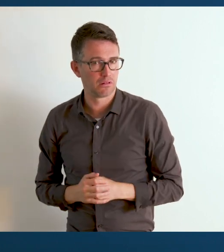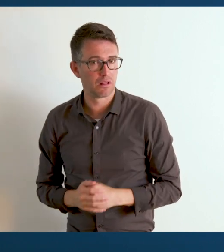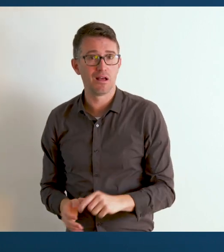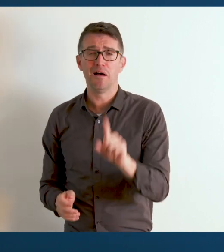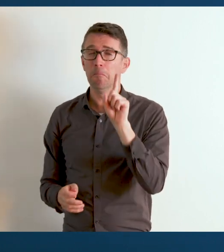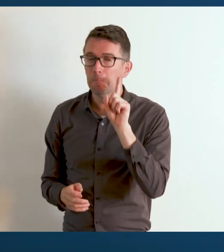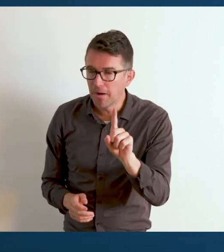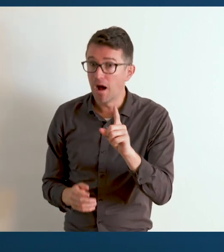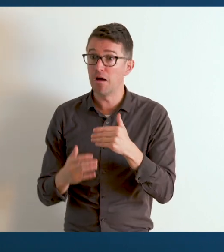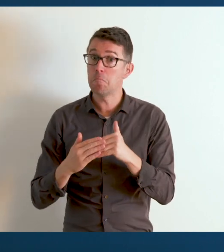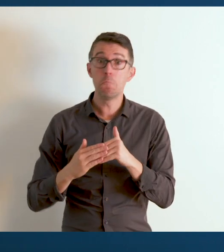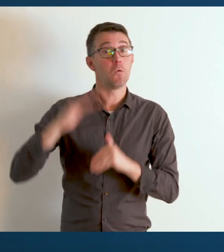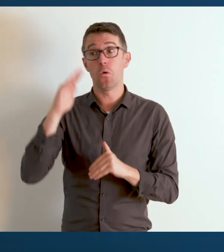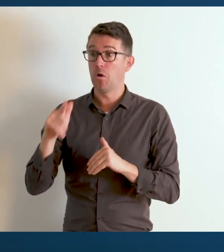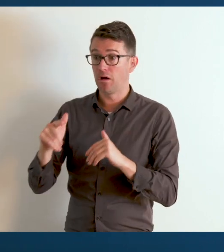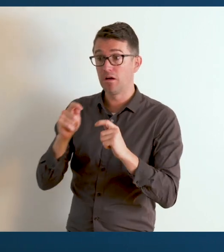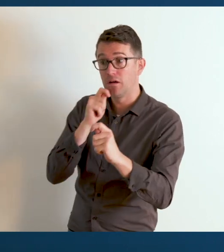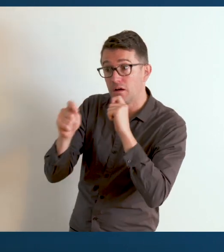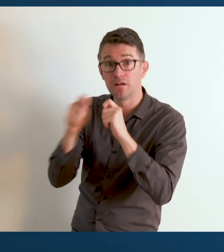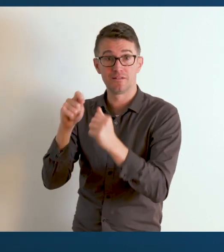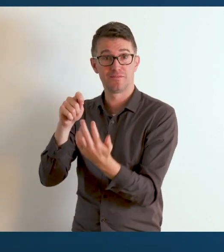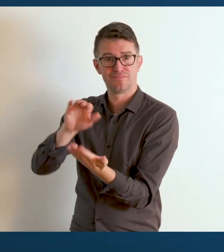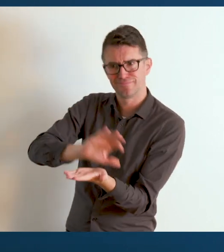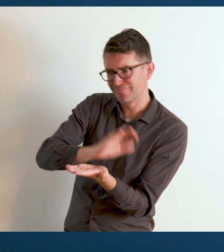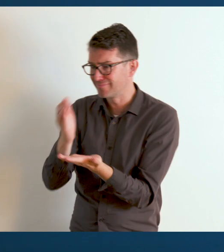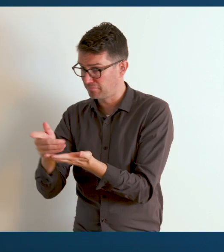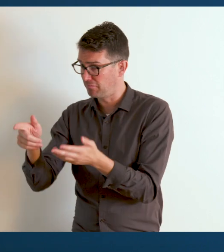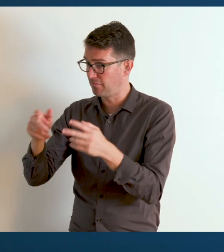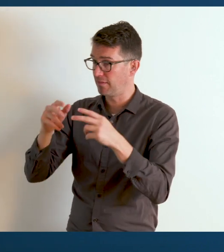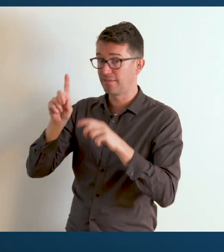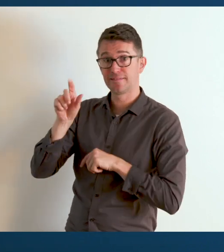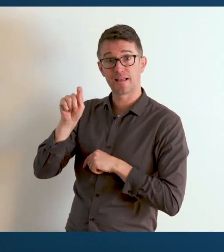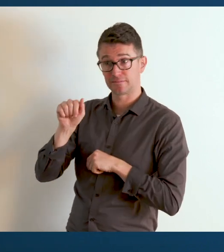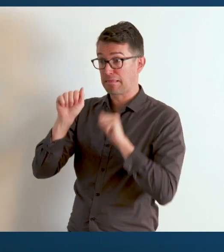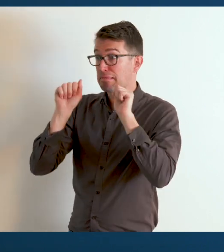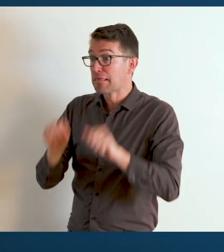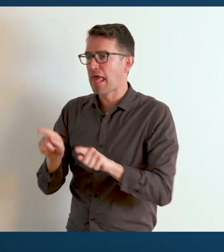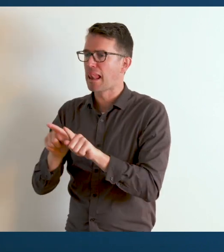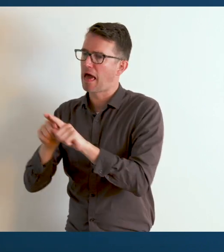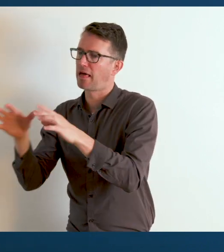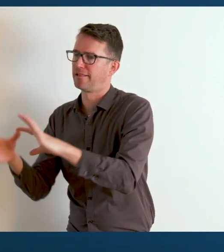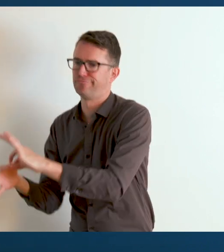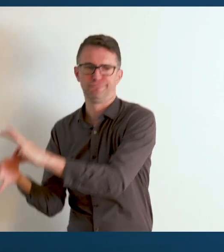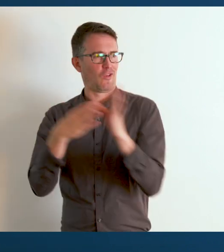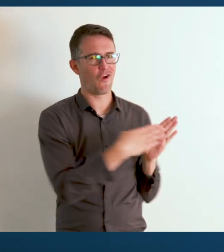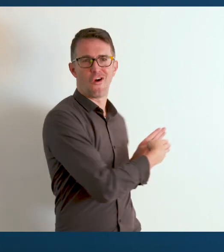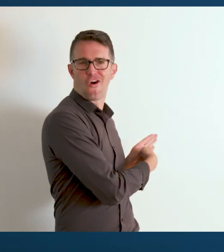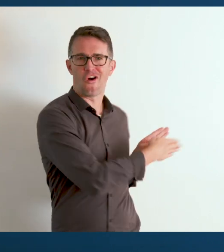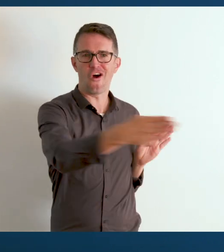generalizations. But for the most part, these kinds of findings are not